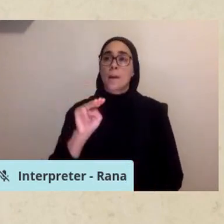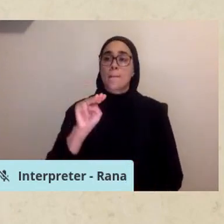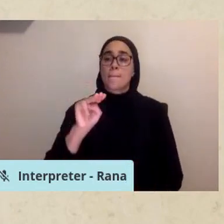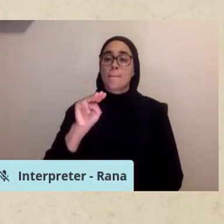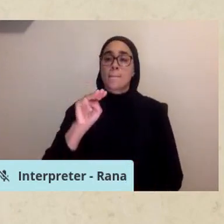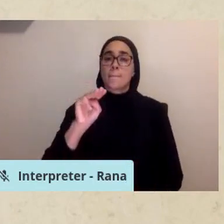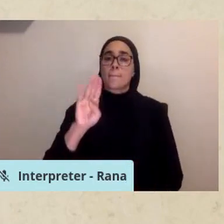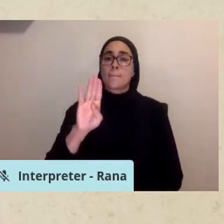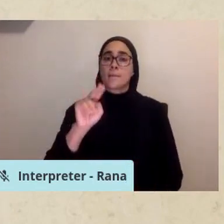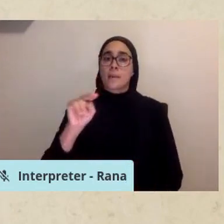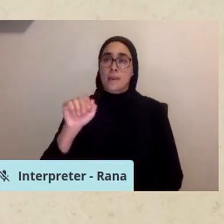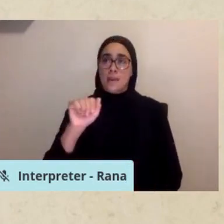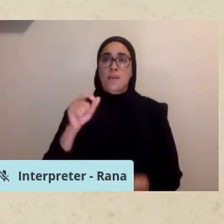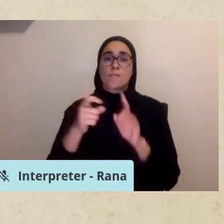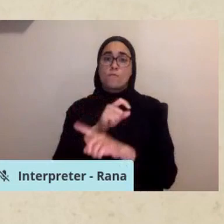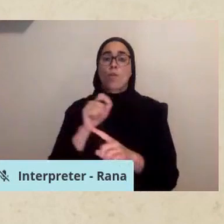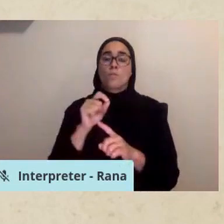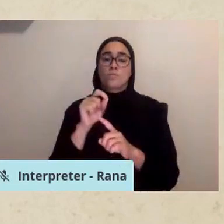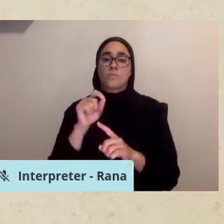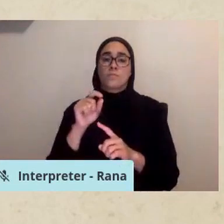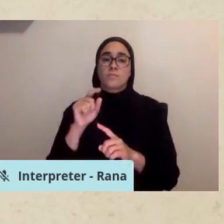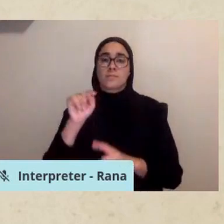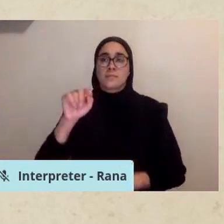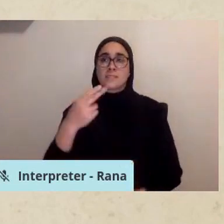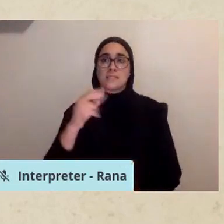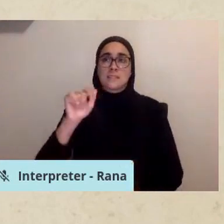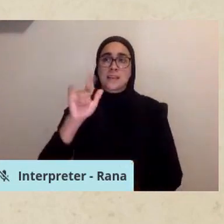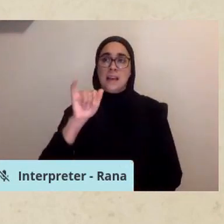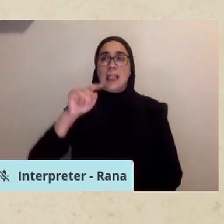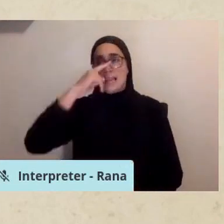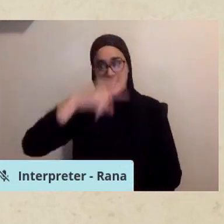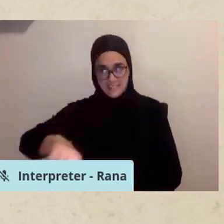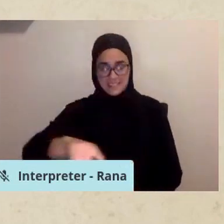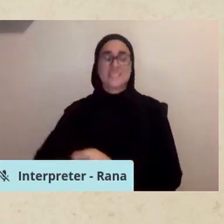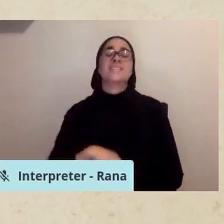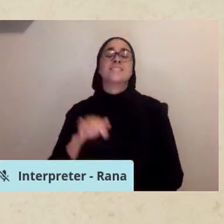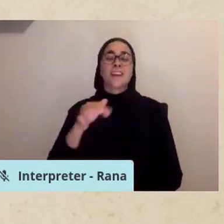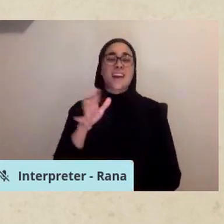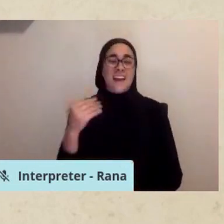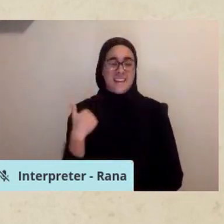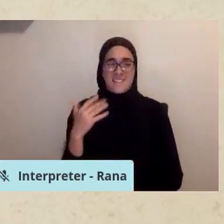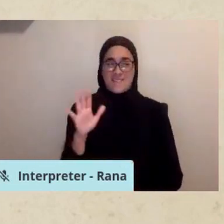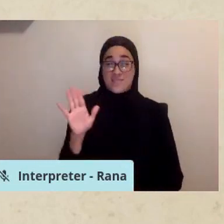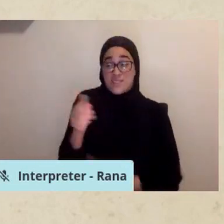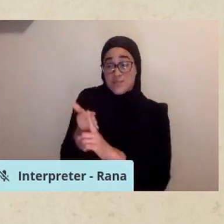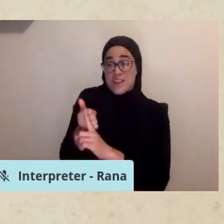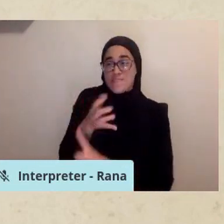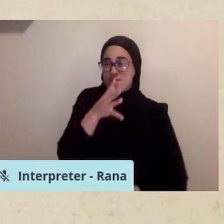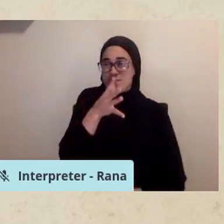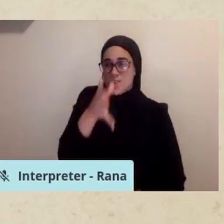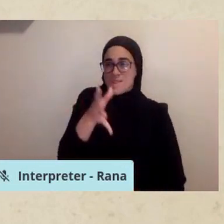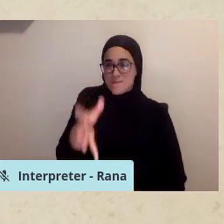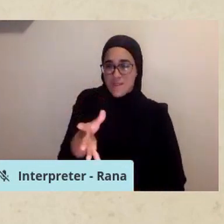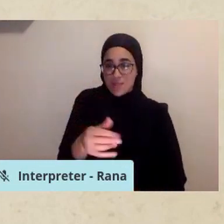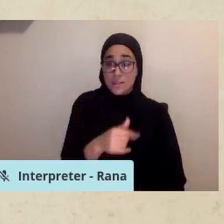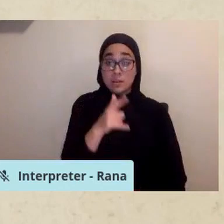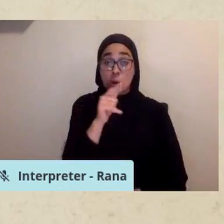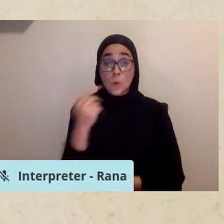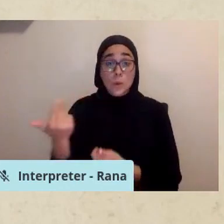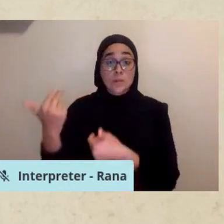in Thailand. She is a grandmother to a joyous three-year-old. And joining her for this